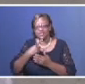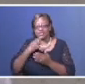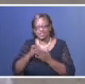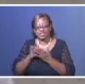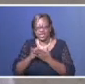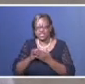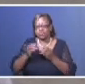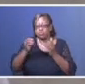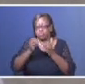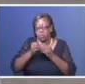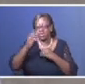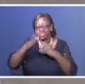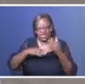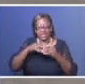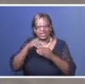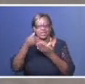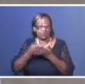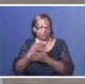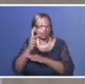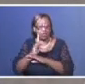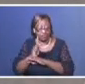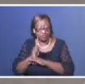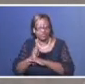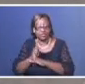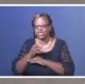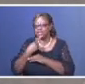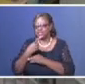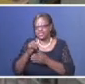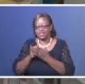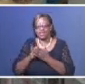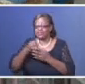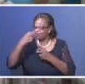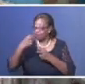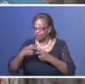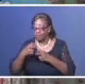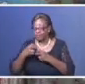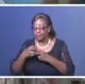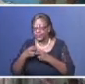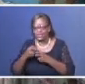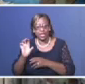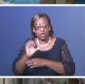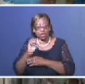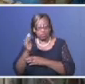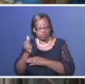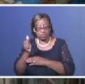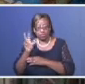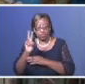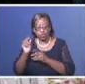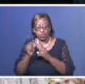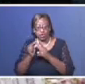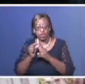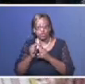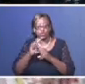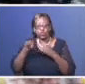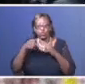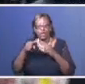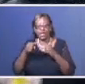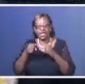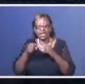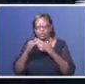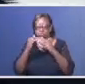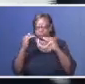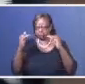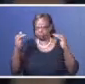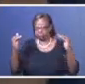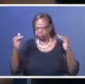than in Nassau because they have to, you know, import. So it's really hard. And with no word on just when food chain supplies will